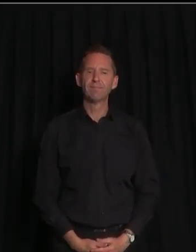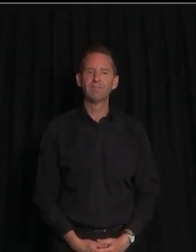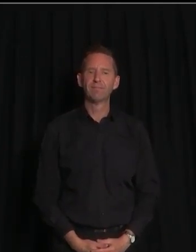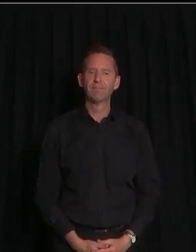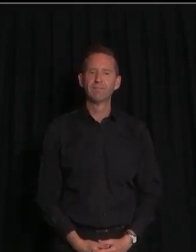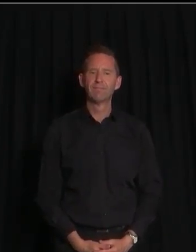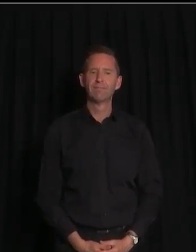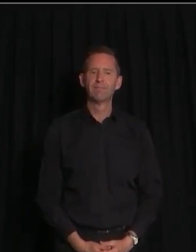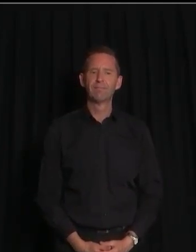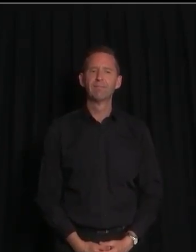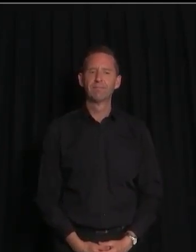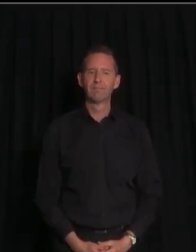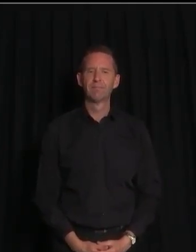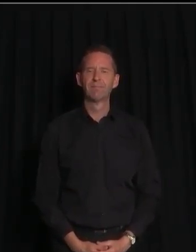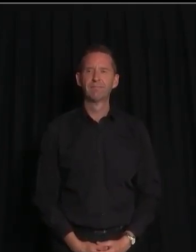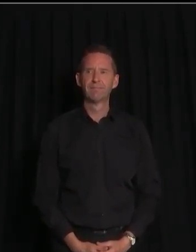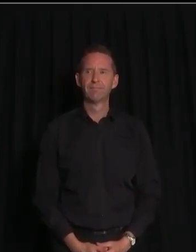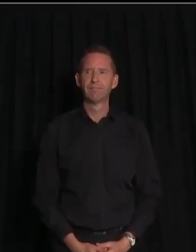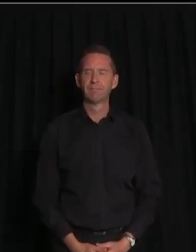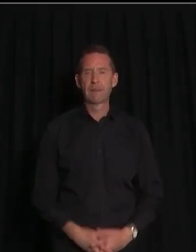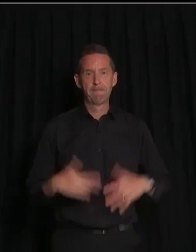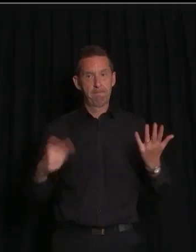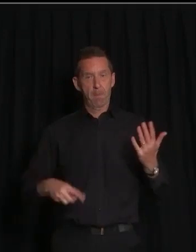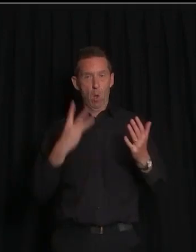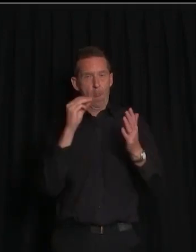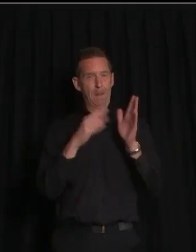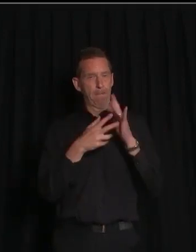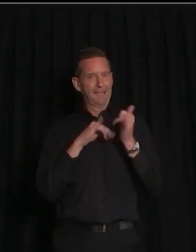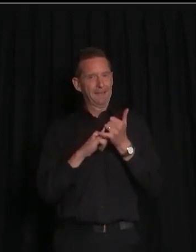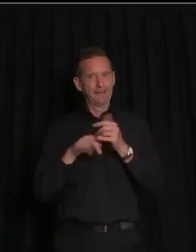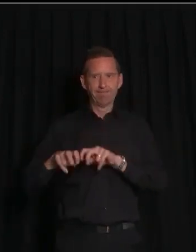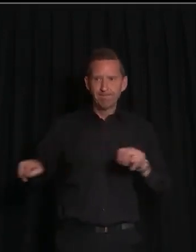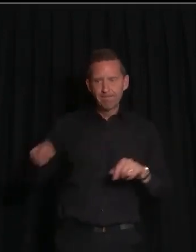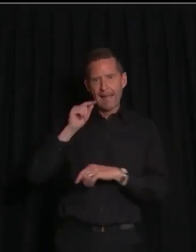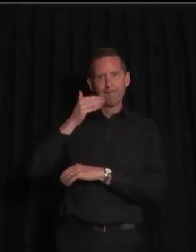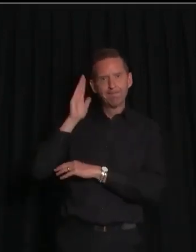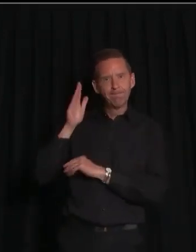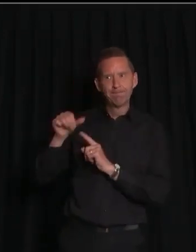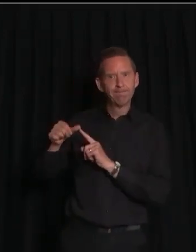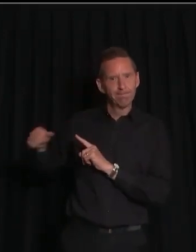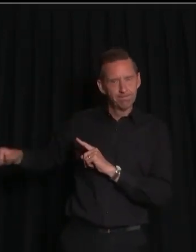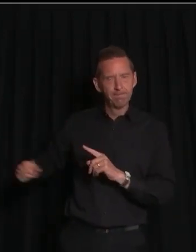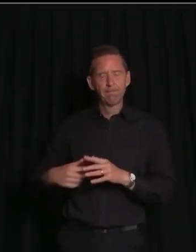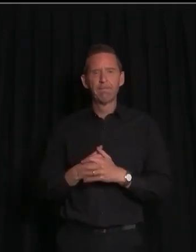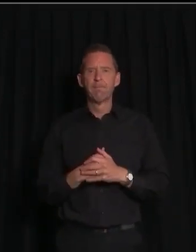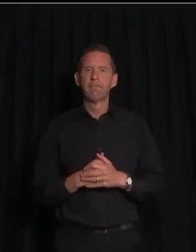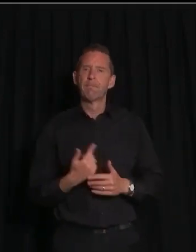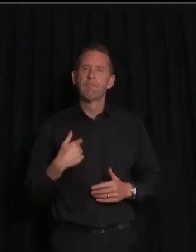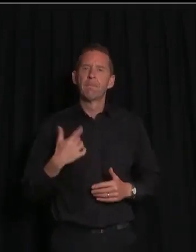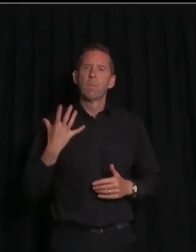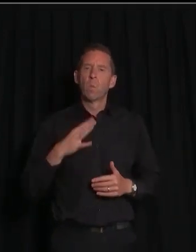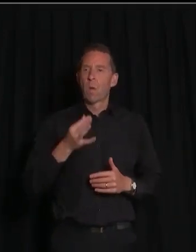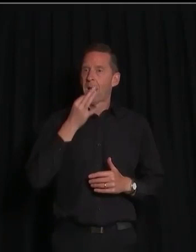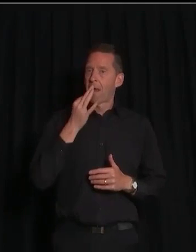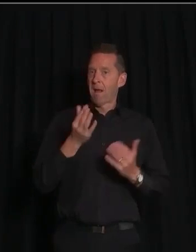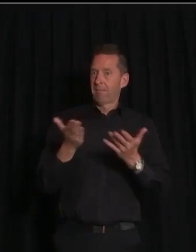So we have half an hour to talk a little bit. So I would like to ask you,